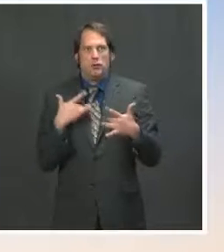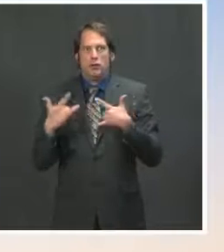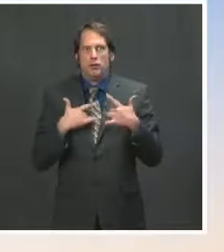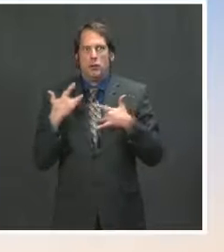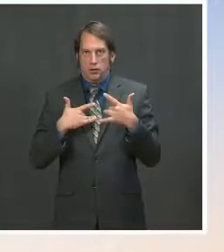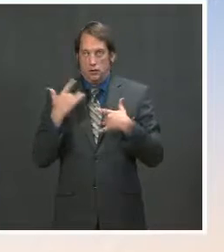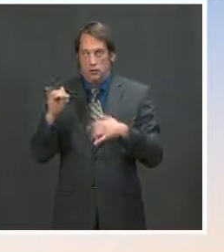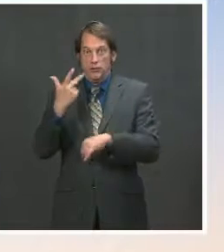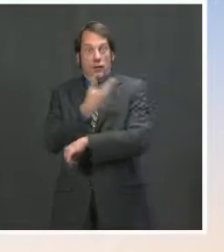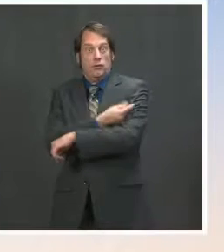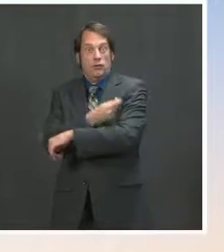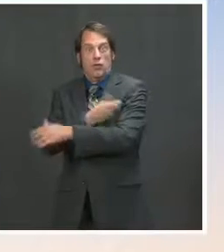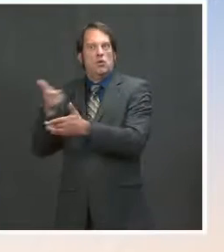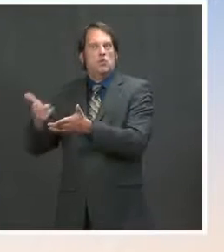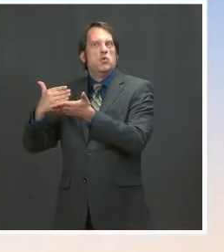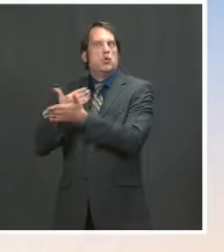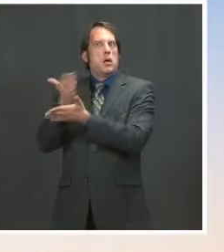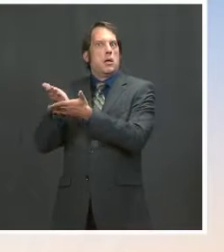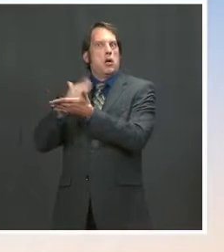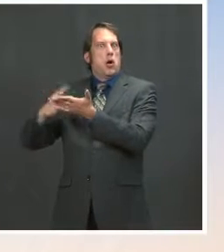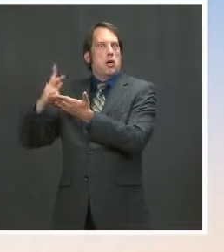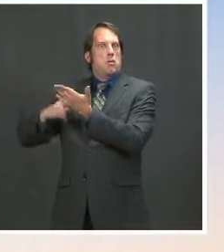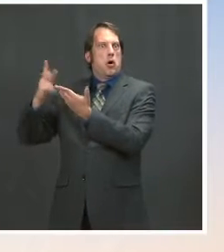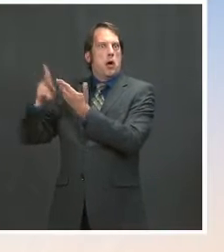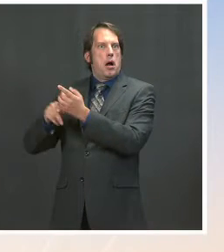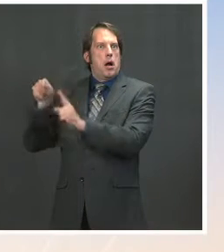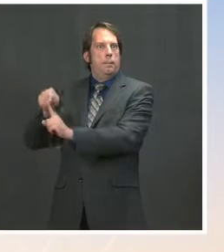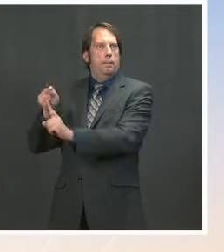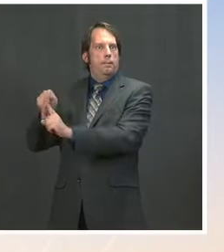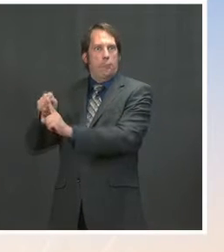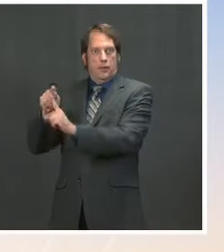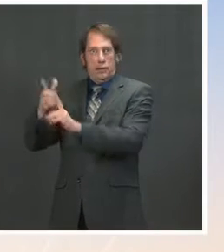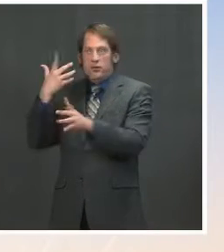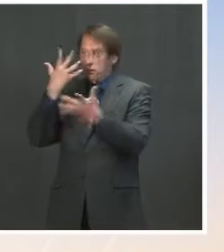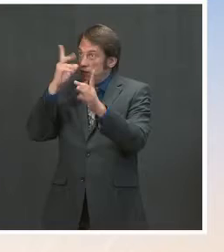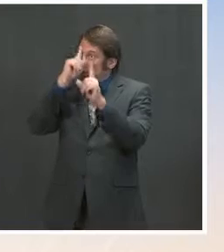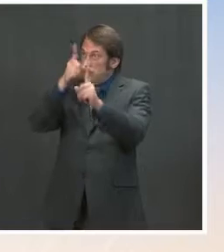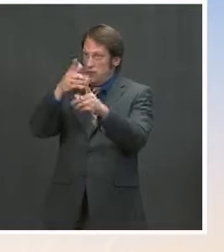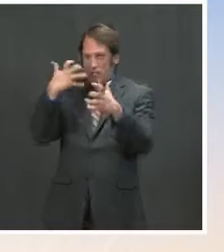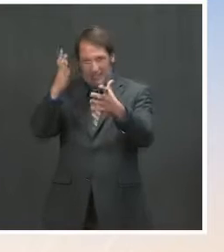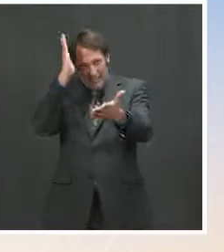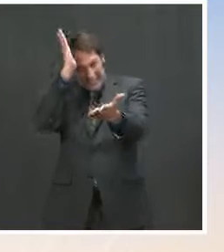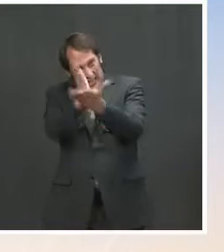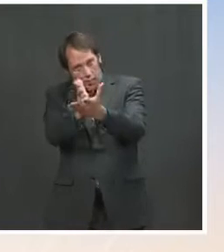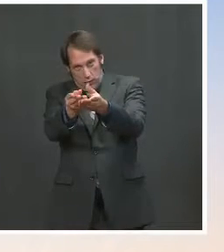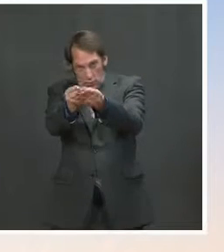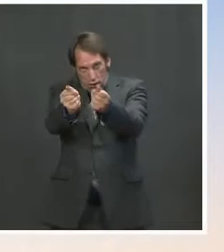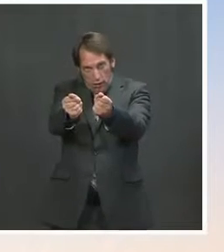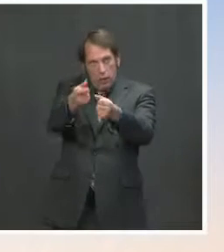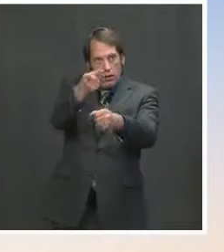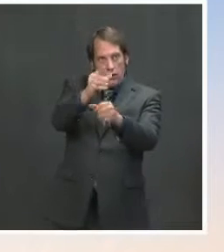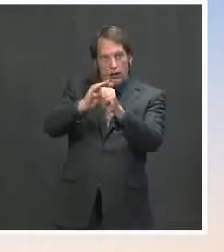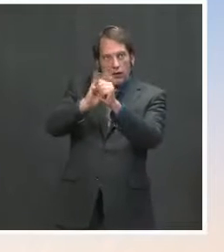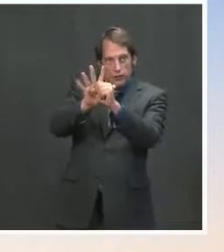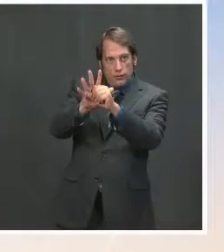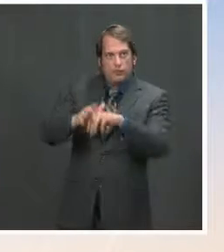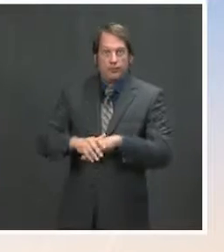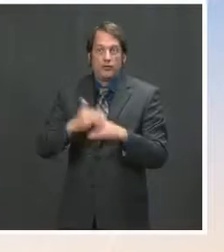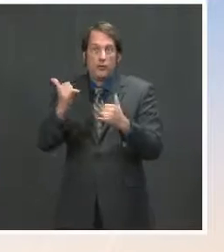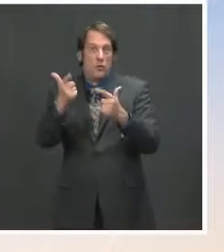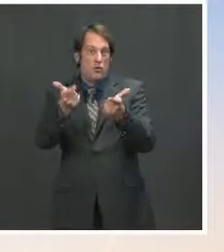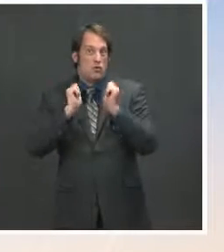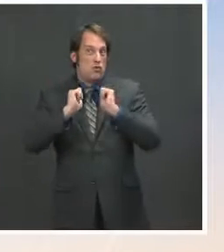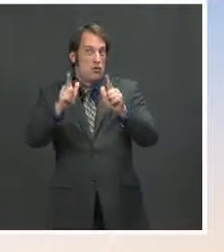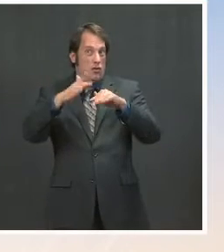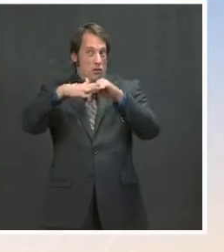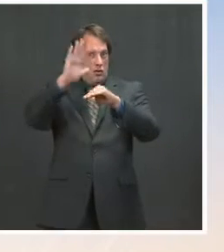vaccination program and our effort to put the pandemic behind us. Starting today, everyone 16 years and older in every